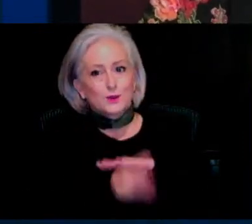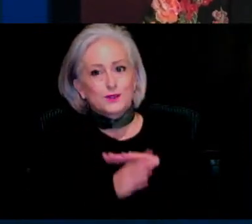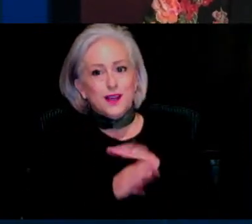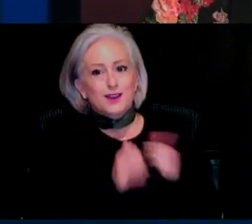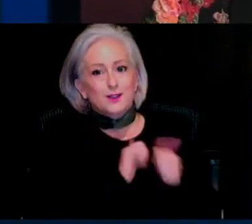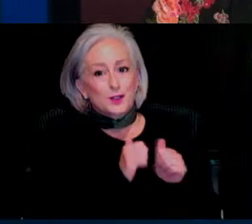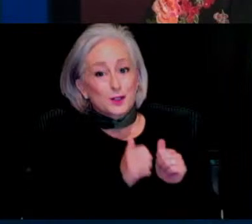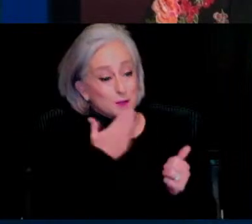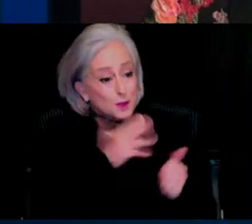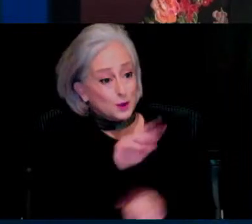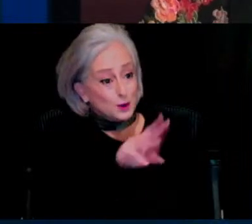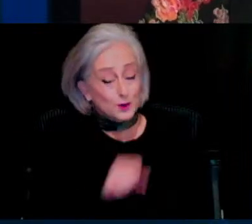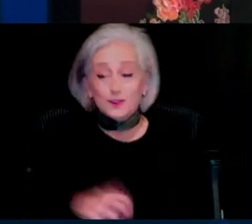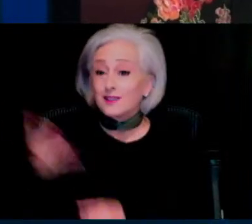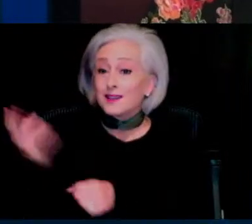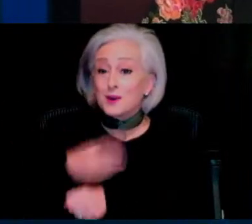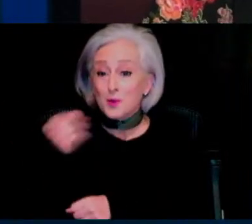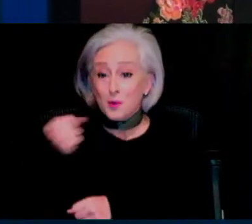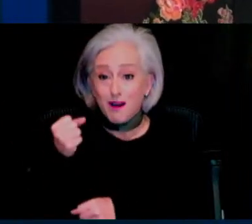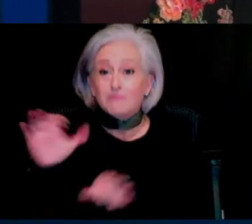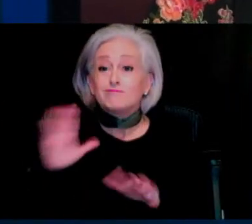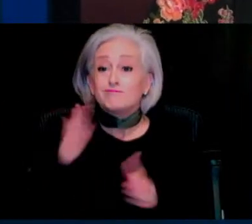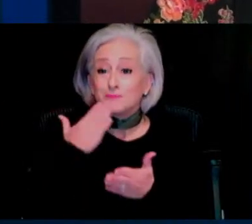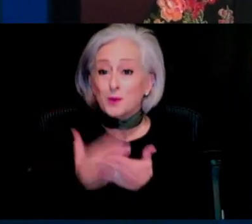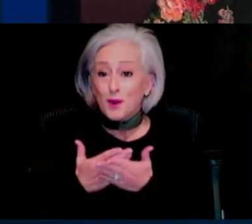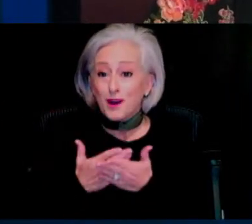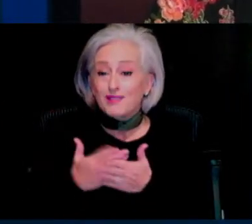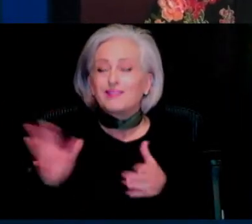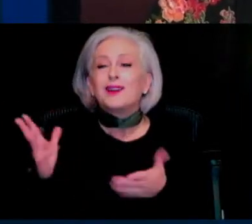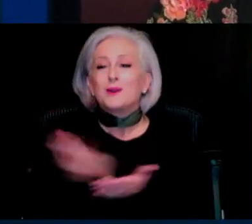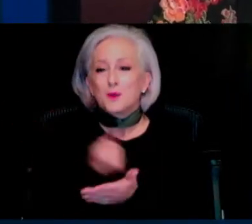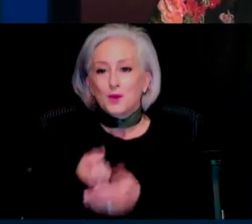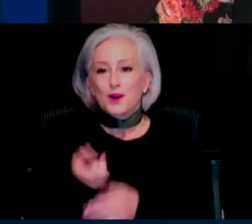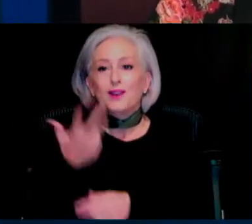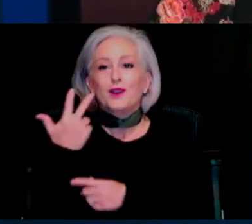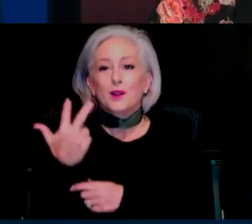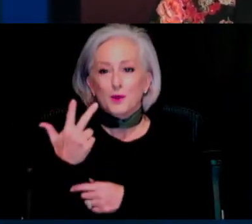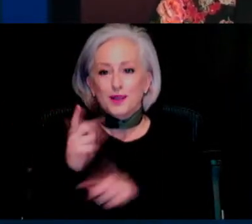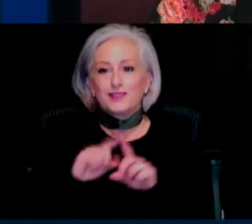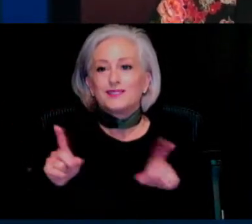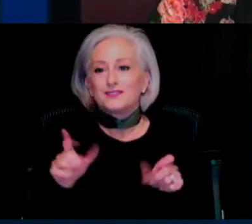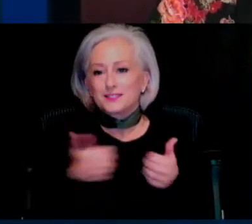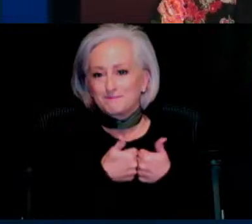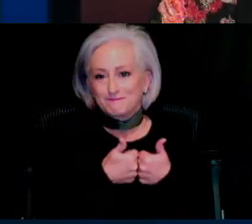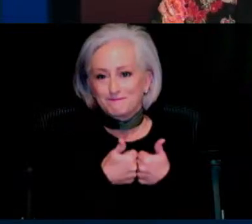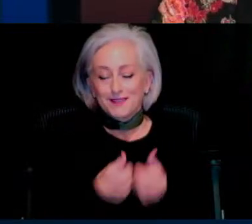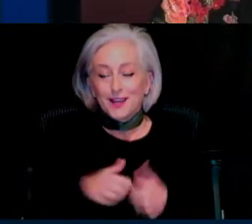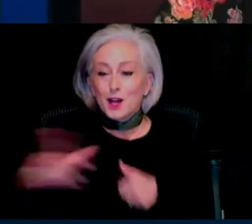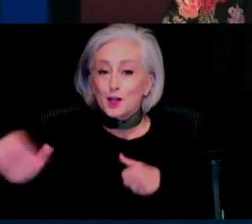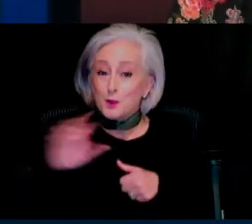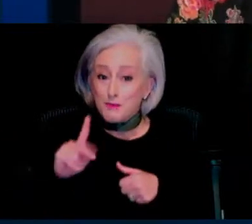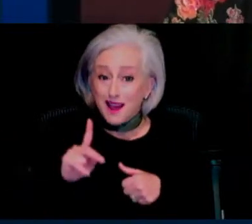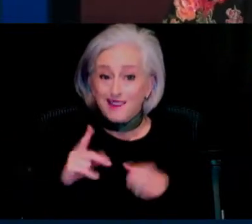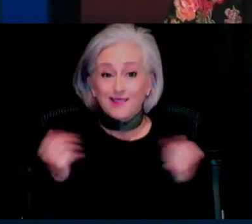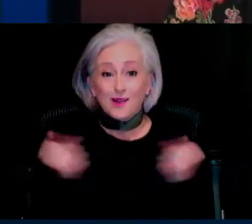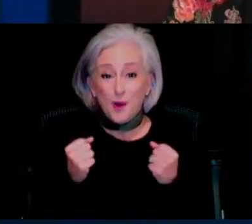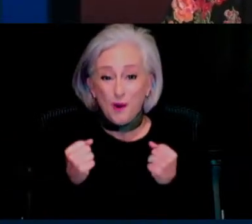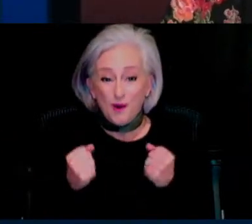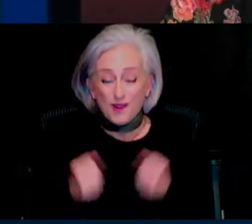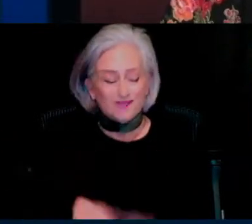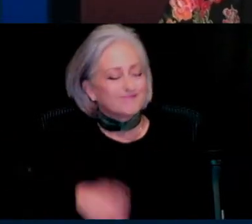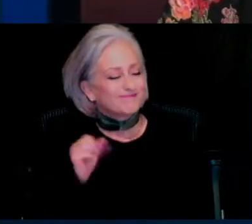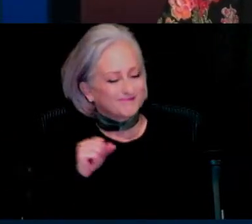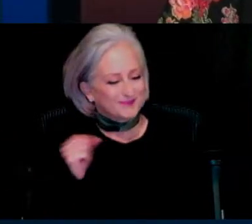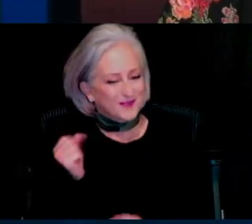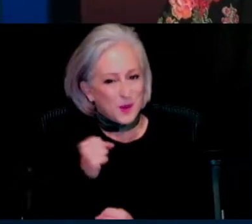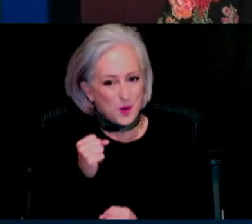They won. Oh, good. They did well. They won all 3 matches. So. All right. Well, you're back, and it's cold. It is cold now. All right. Do we have any reporters on the